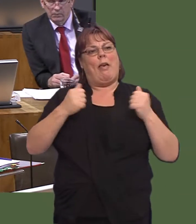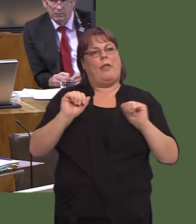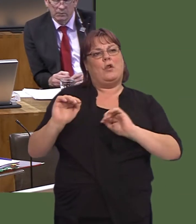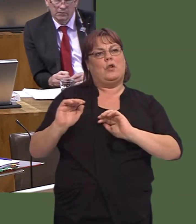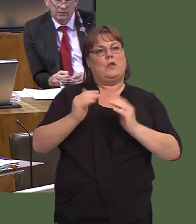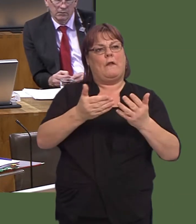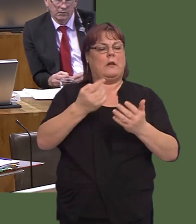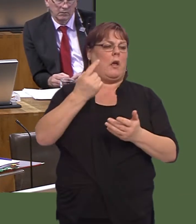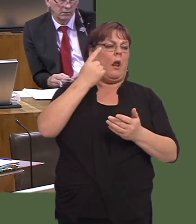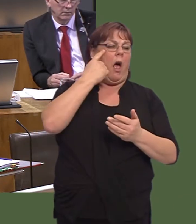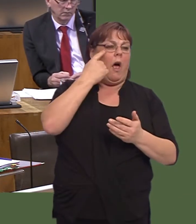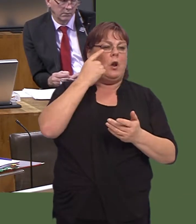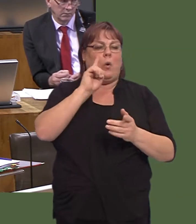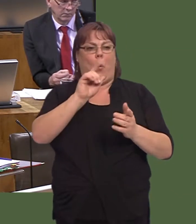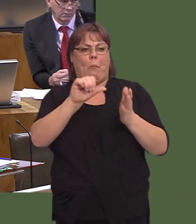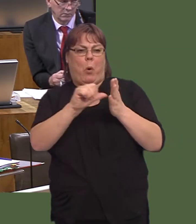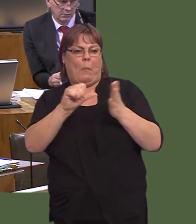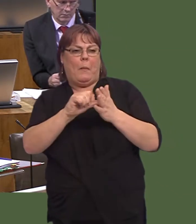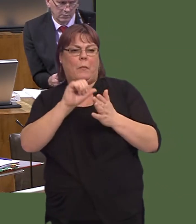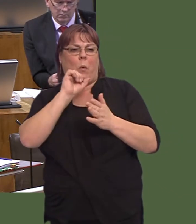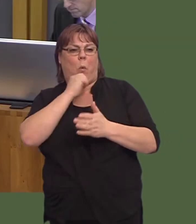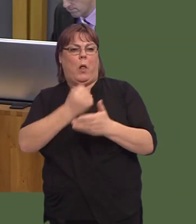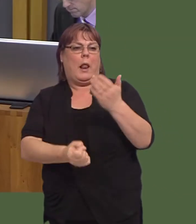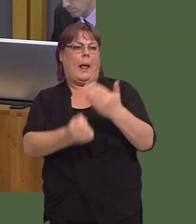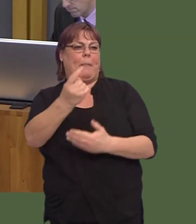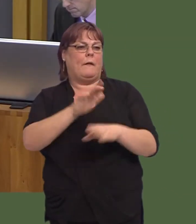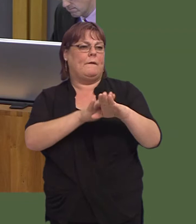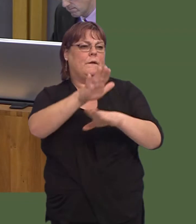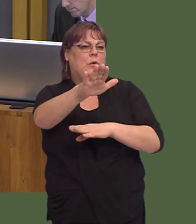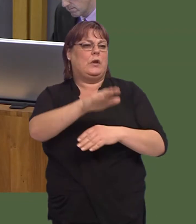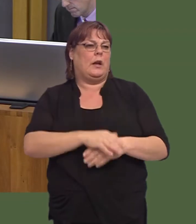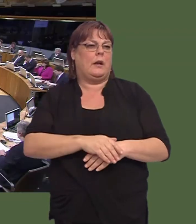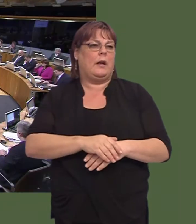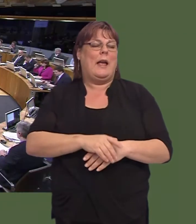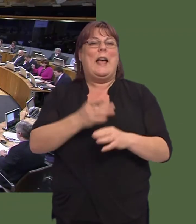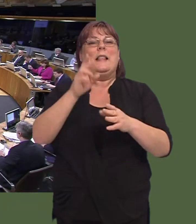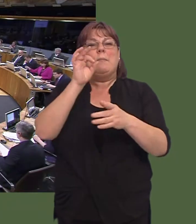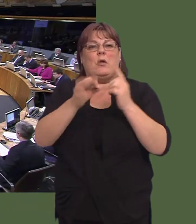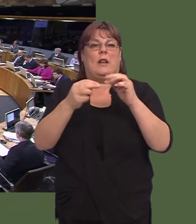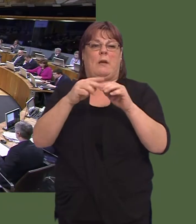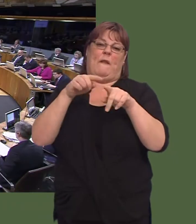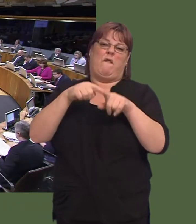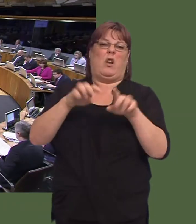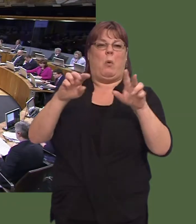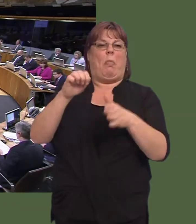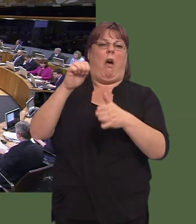can consider which problems and what problems can arise because of Brexit, especially hard Brexit.